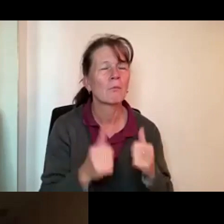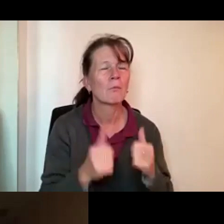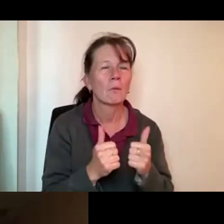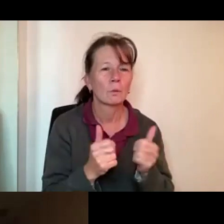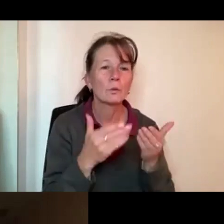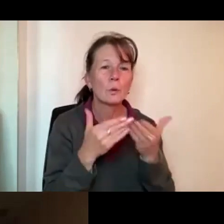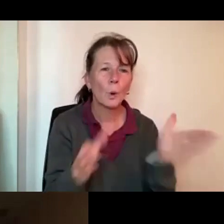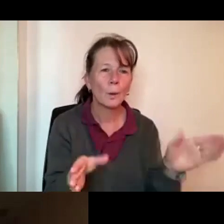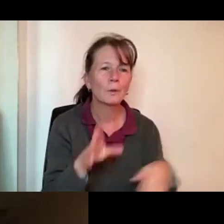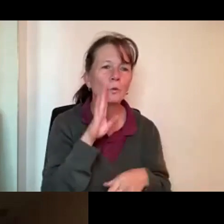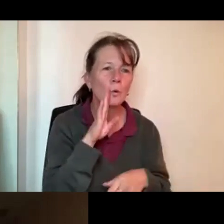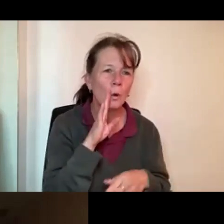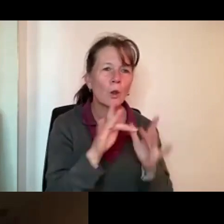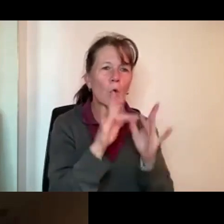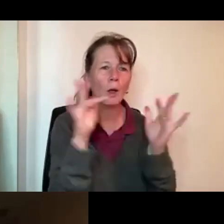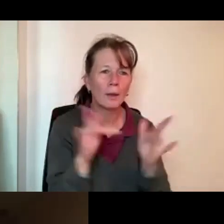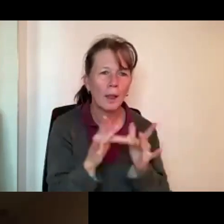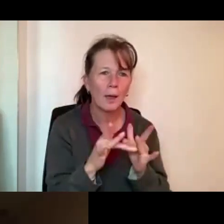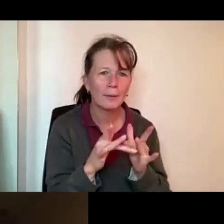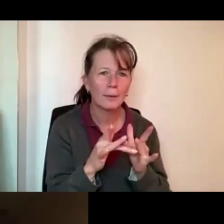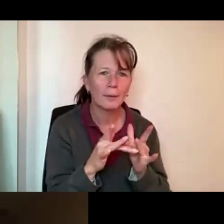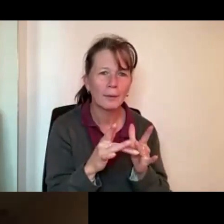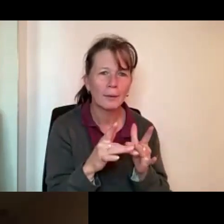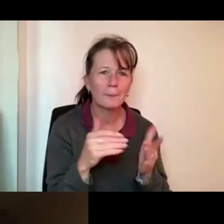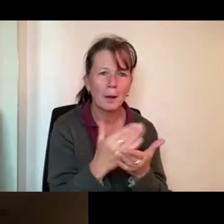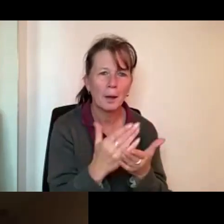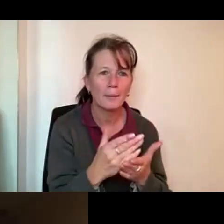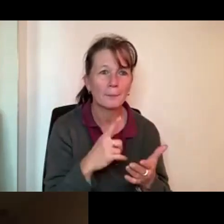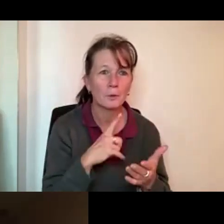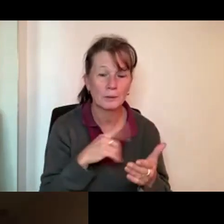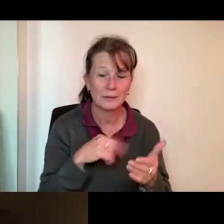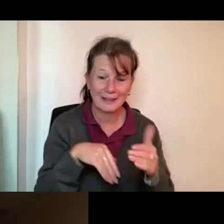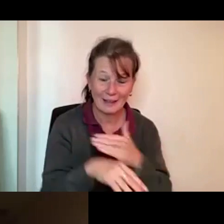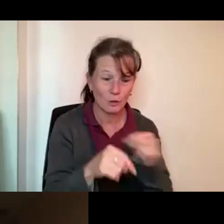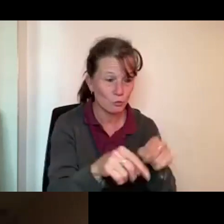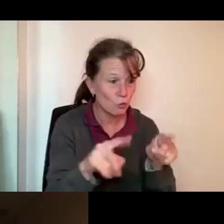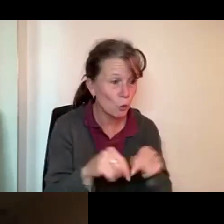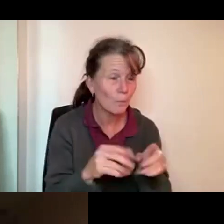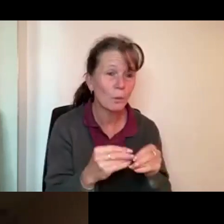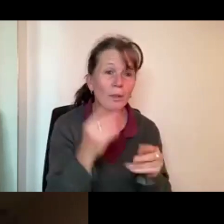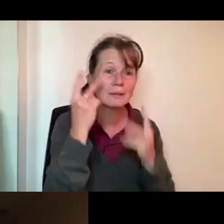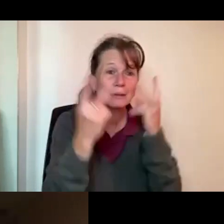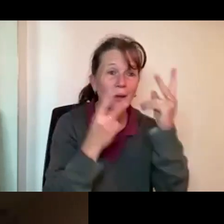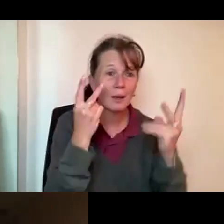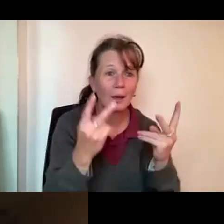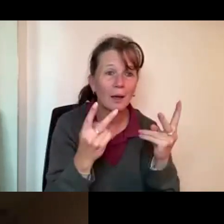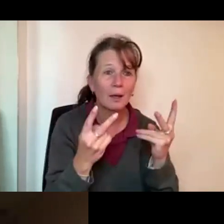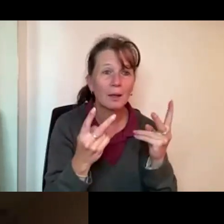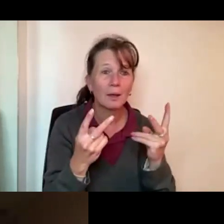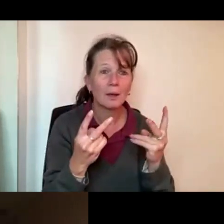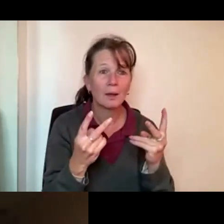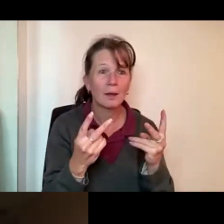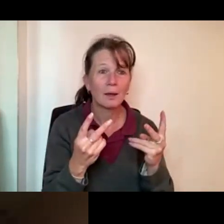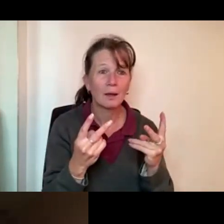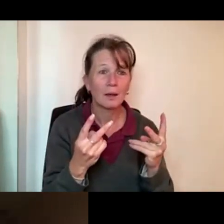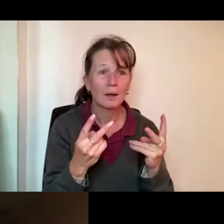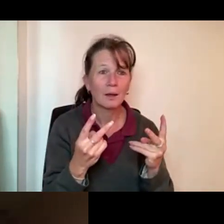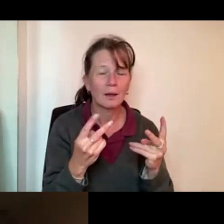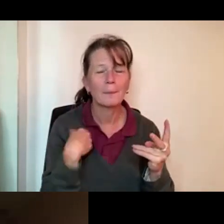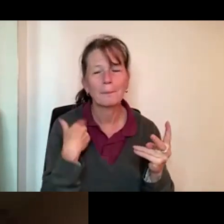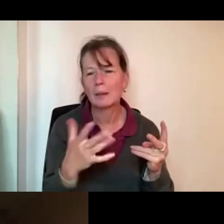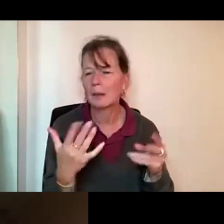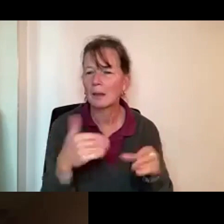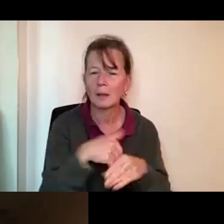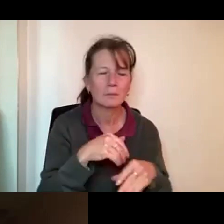call sort of online portion of it. Getting in the room as a singer, you participate in so many workshops and